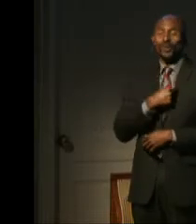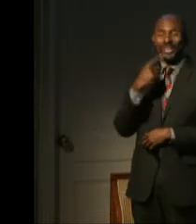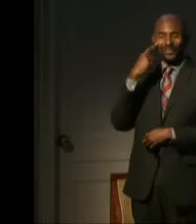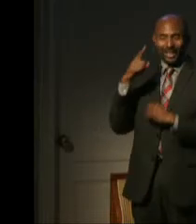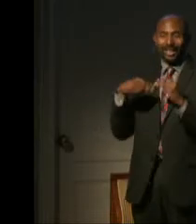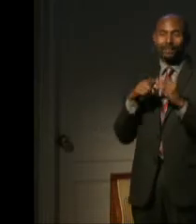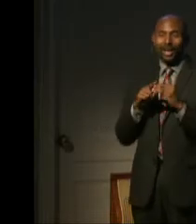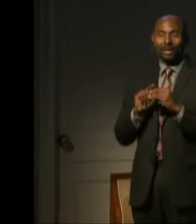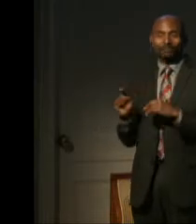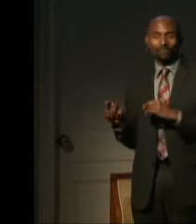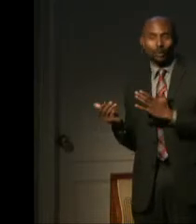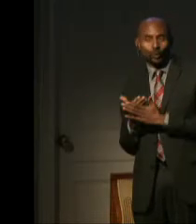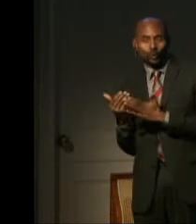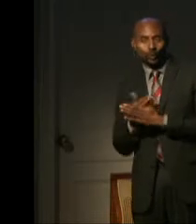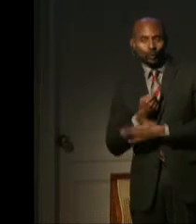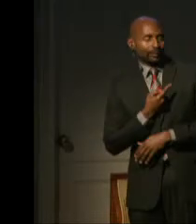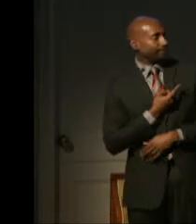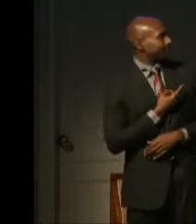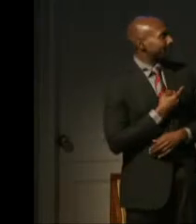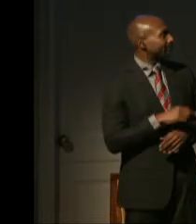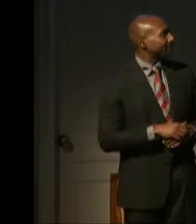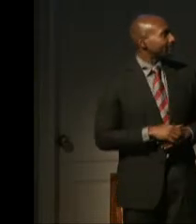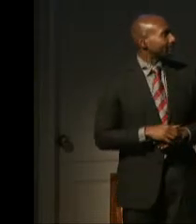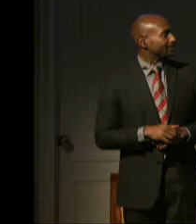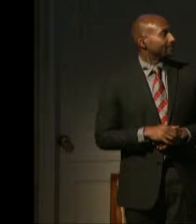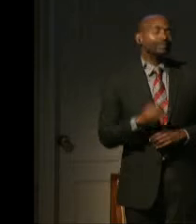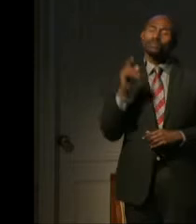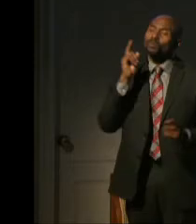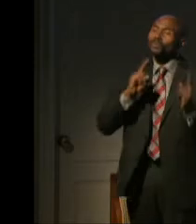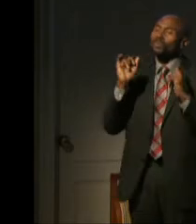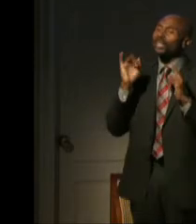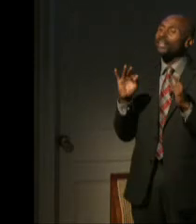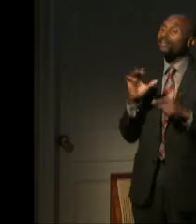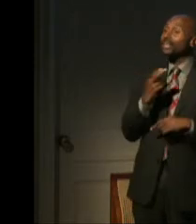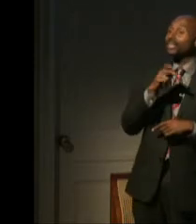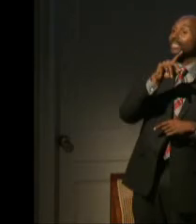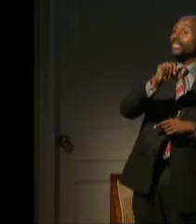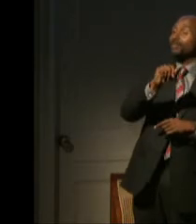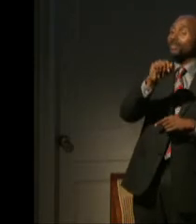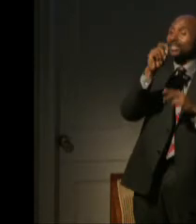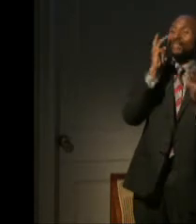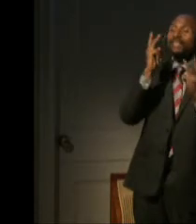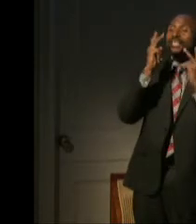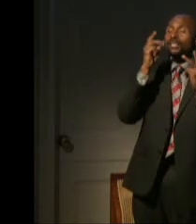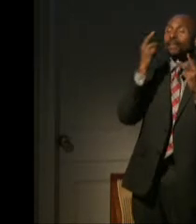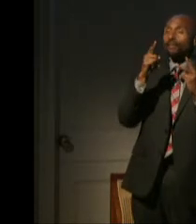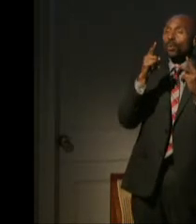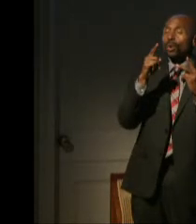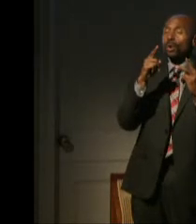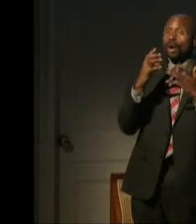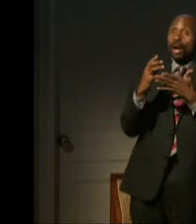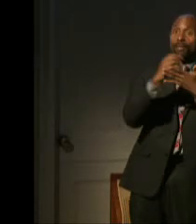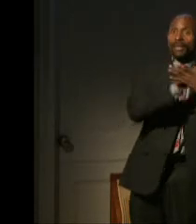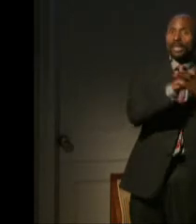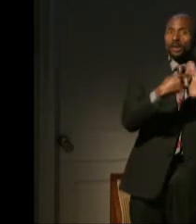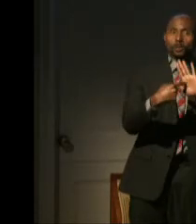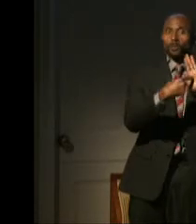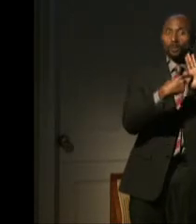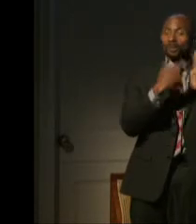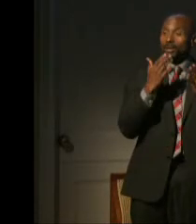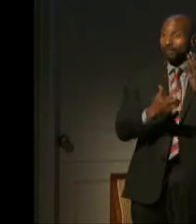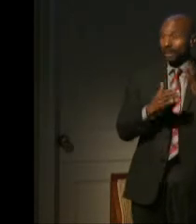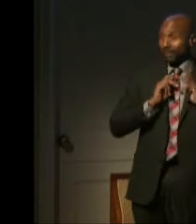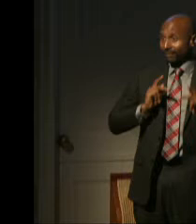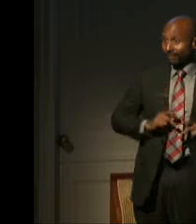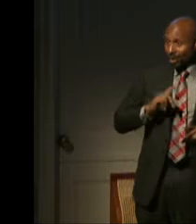wonder if Chip's vision of a collection might not just be a